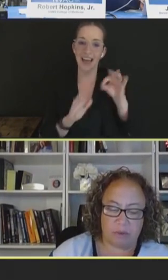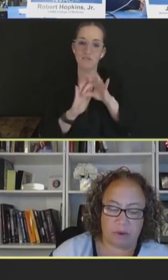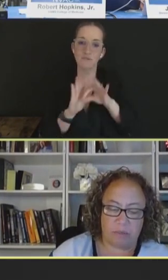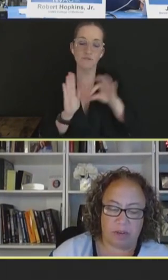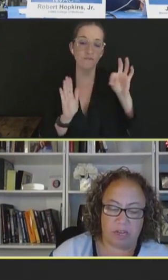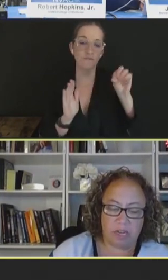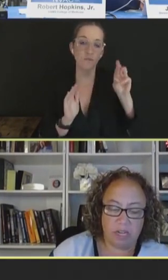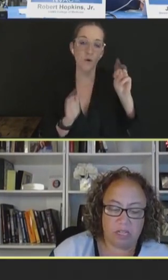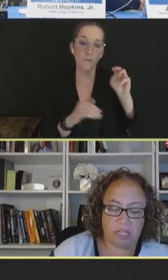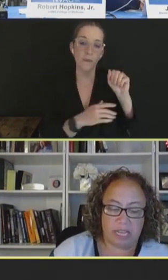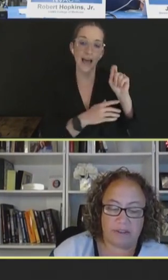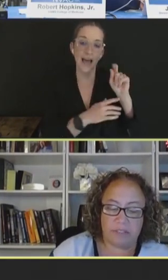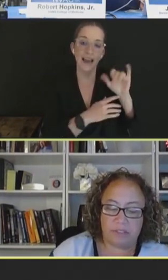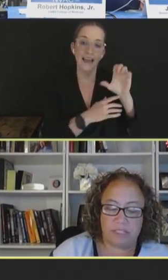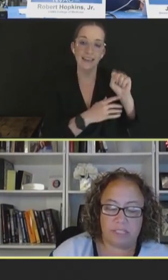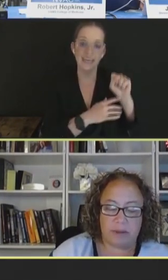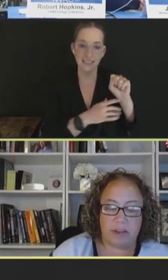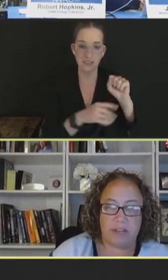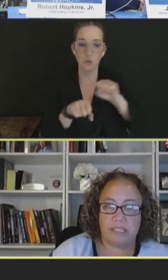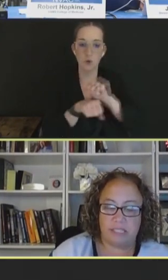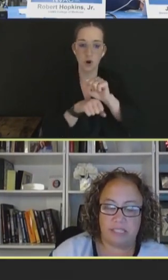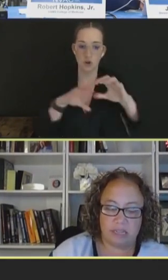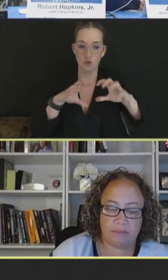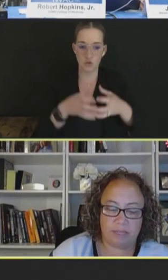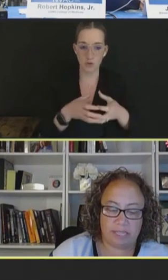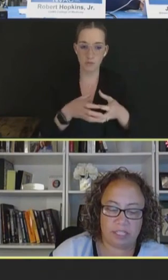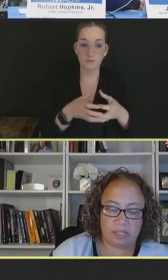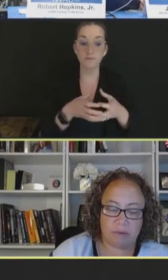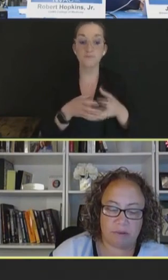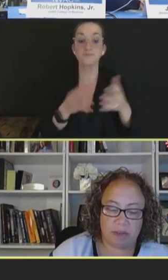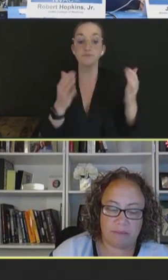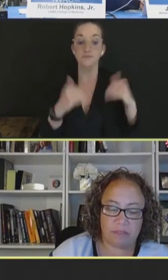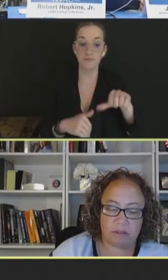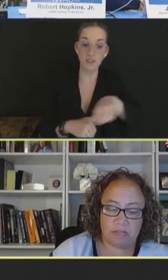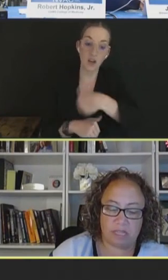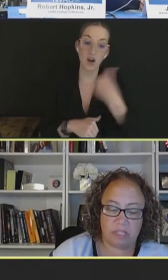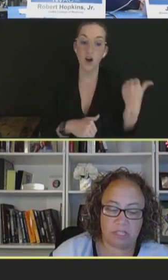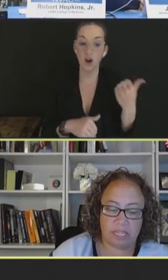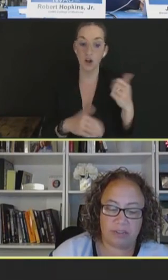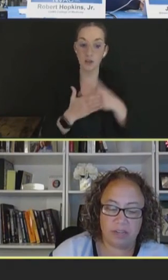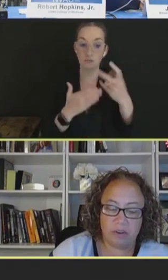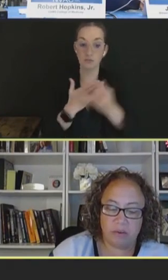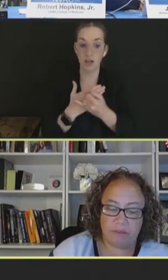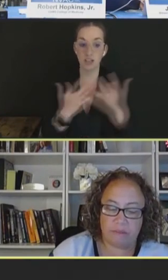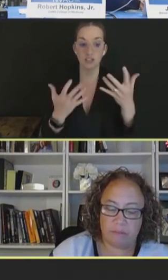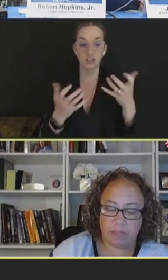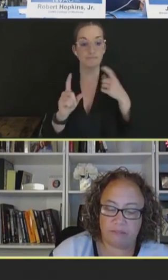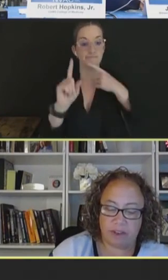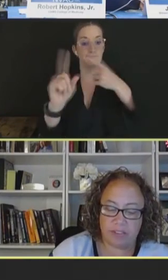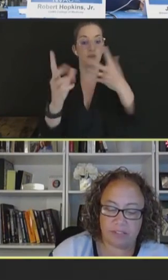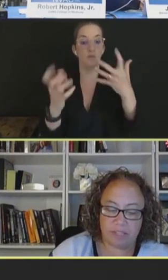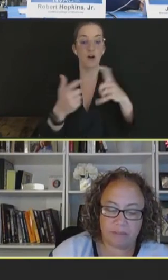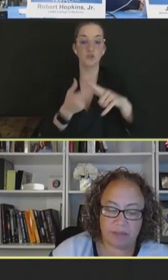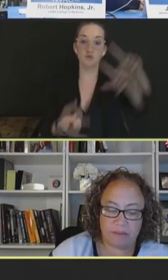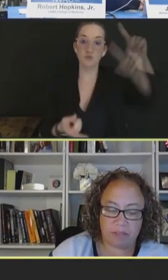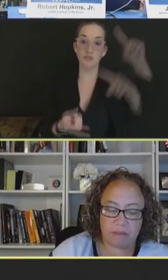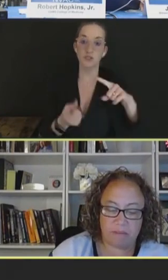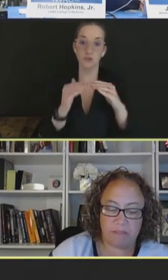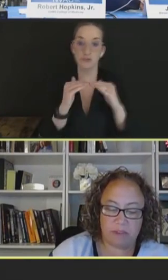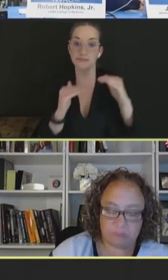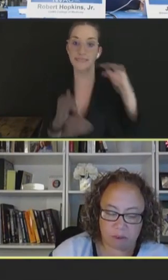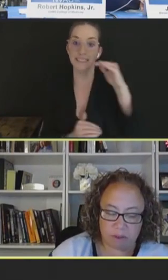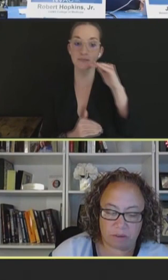project where we are looking at reducing disparities in adult immunization programs across the country. And we've formed an advisory committee